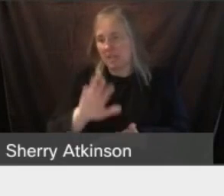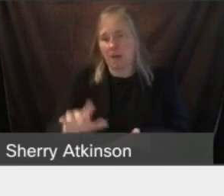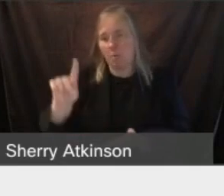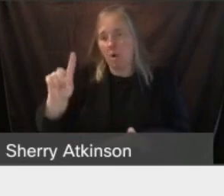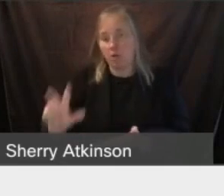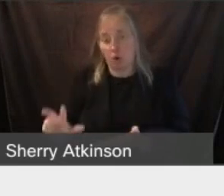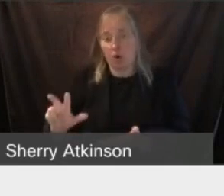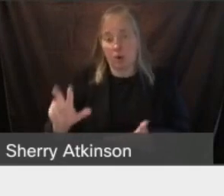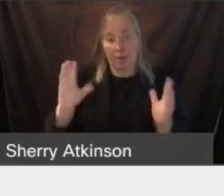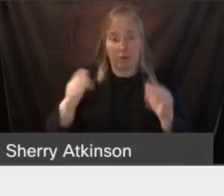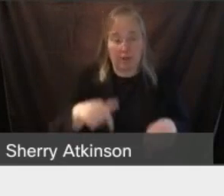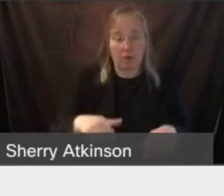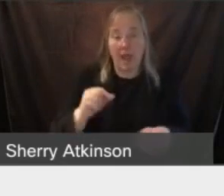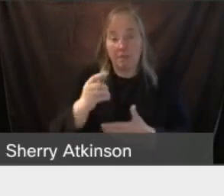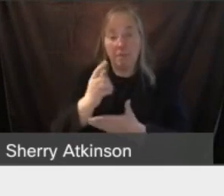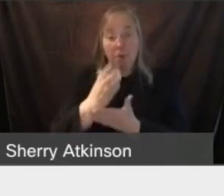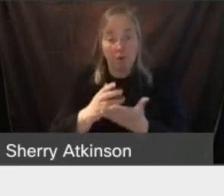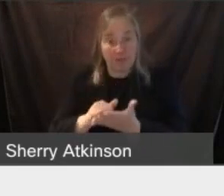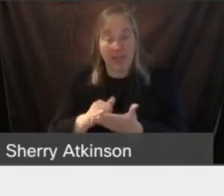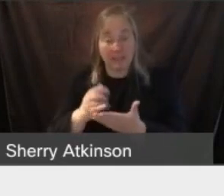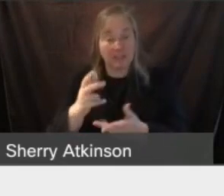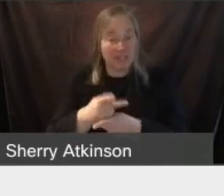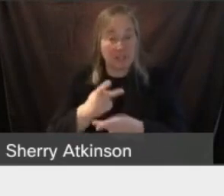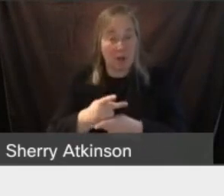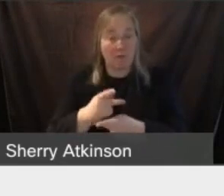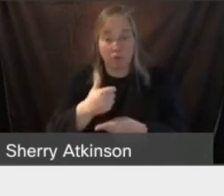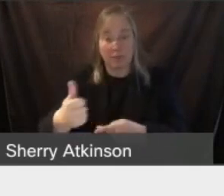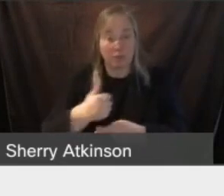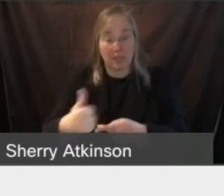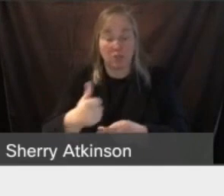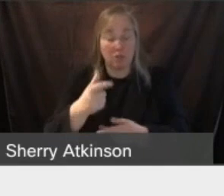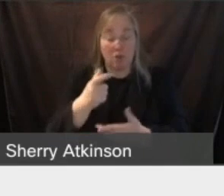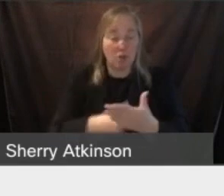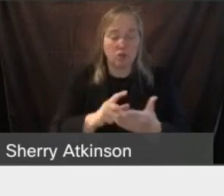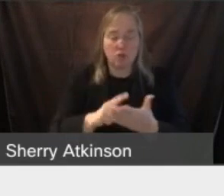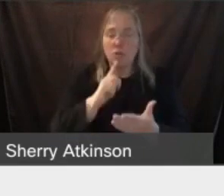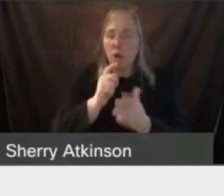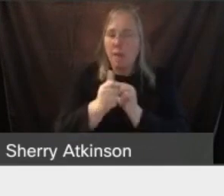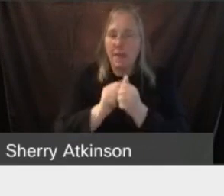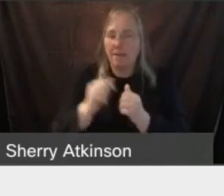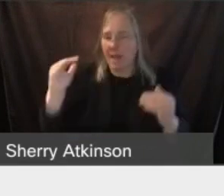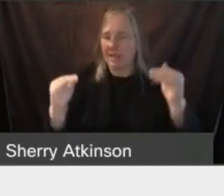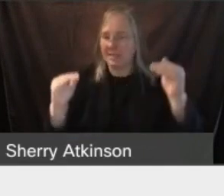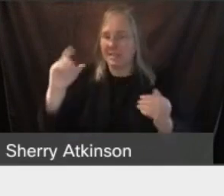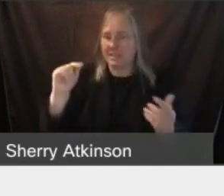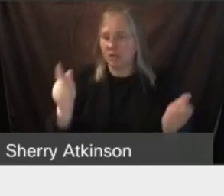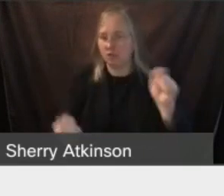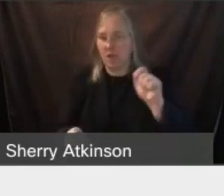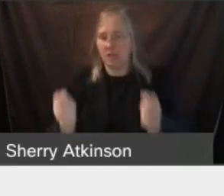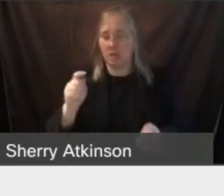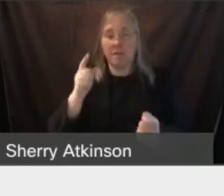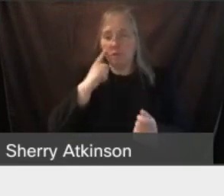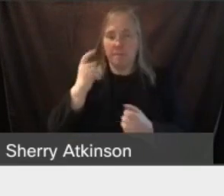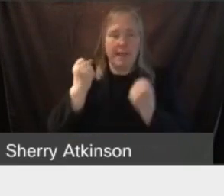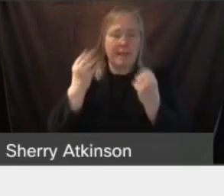of that takes care of transportation costs. So there are competitive balances that are changing. For years, Howard had the